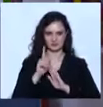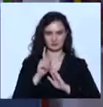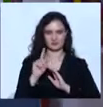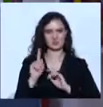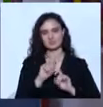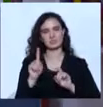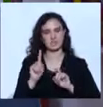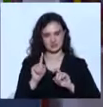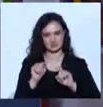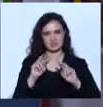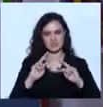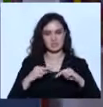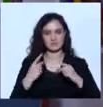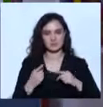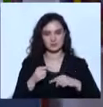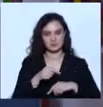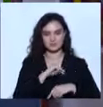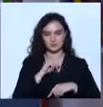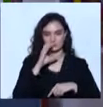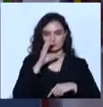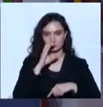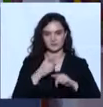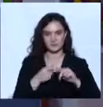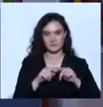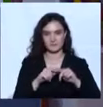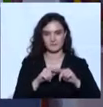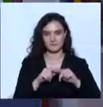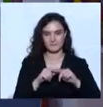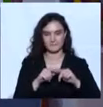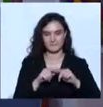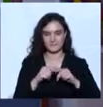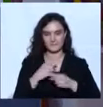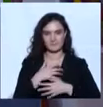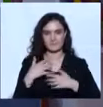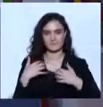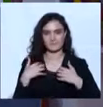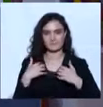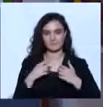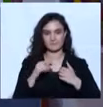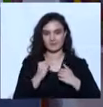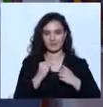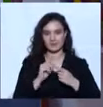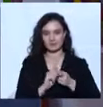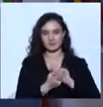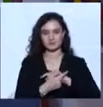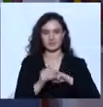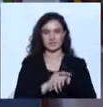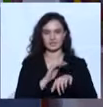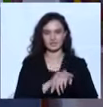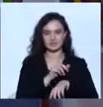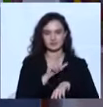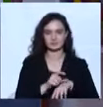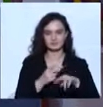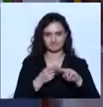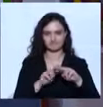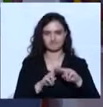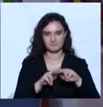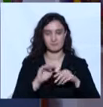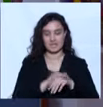which transforms White Fang from this wild animal into a wonderful pet. So Scott